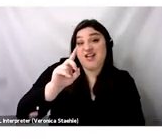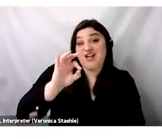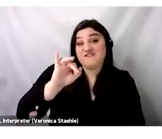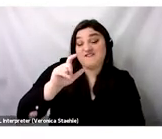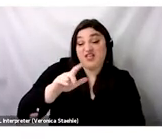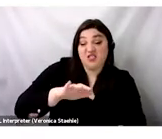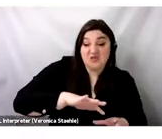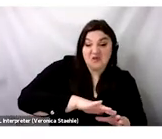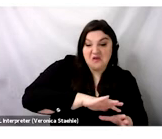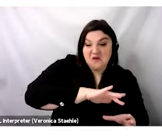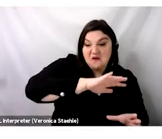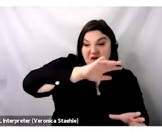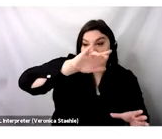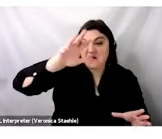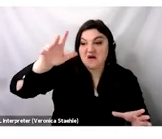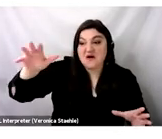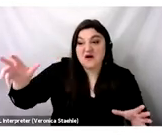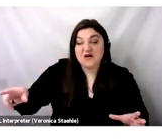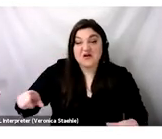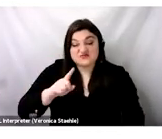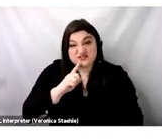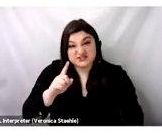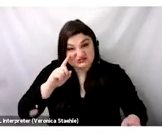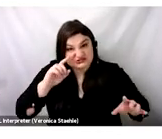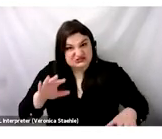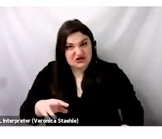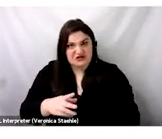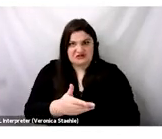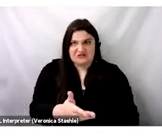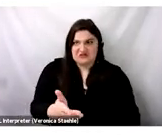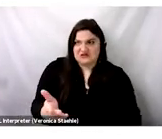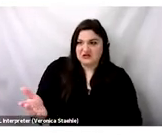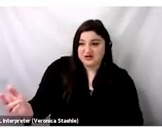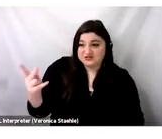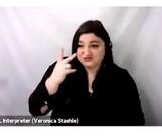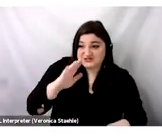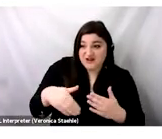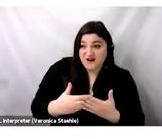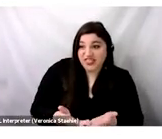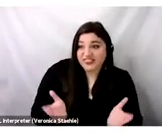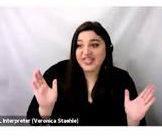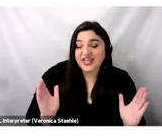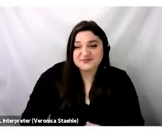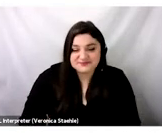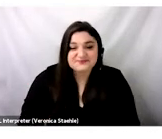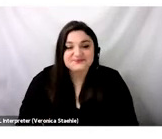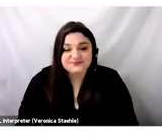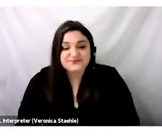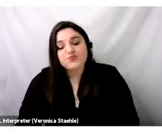important experience to have. So there are so many ways, right? We're thinking like, okay, now I know